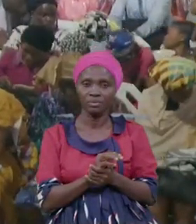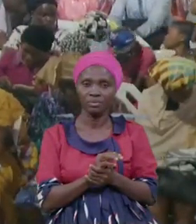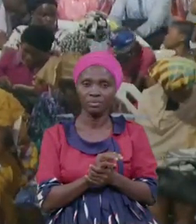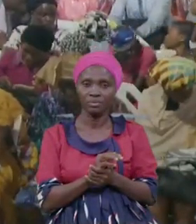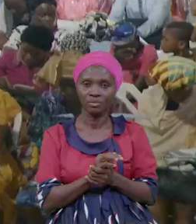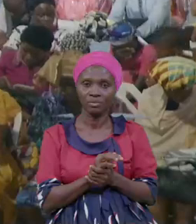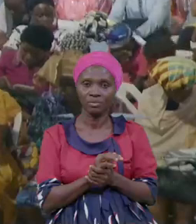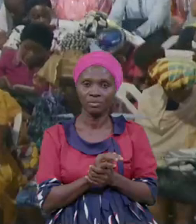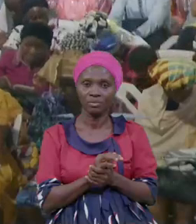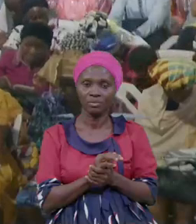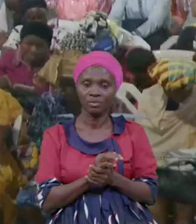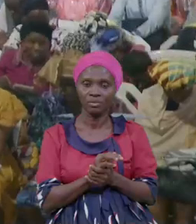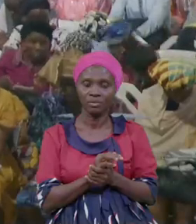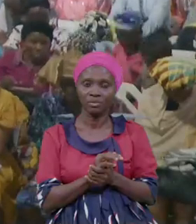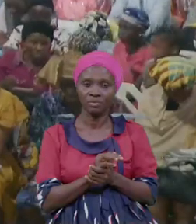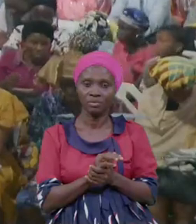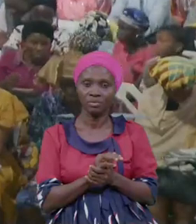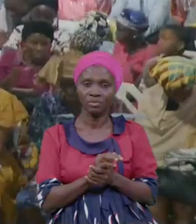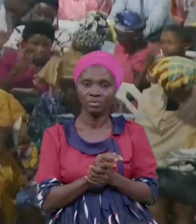At the far left.